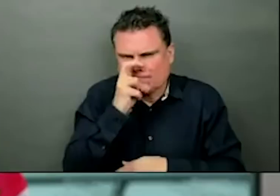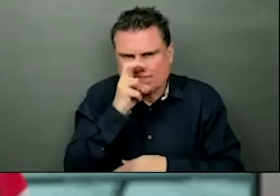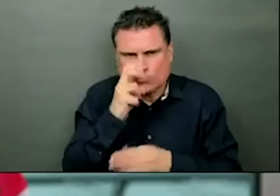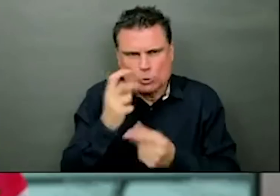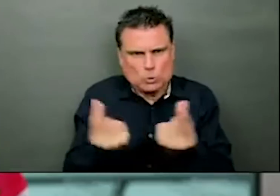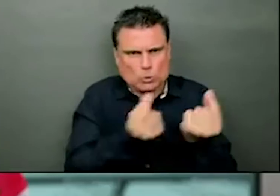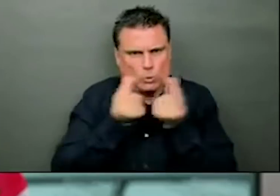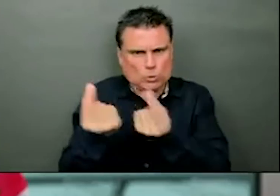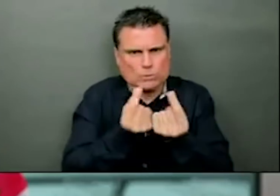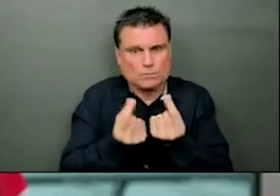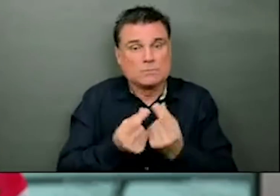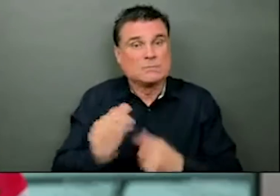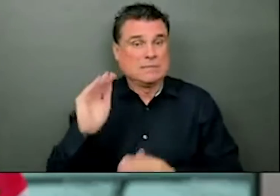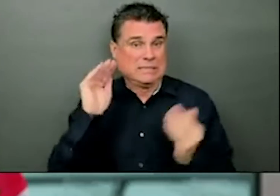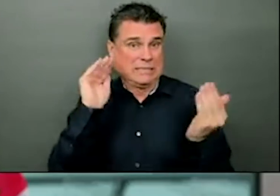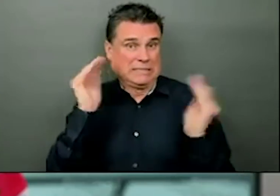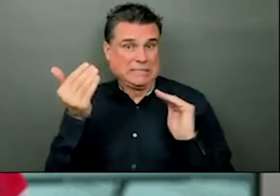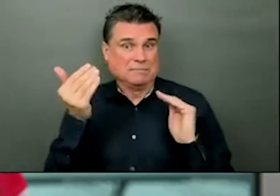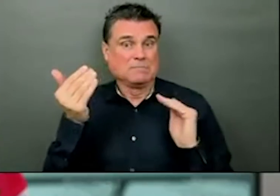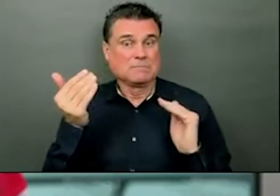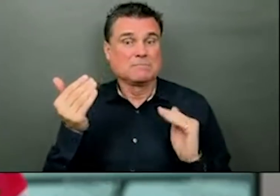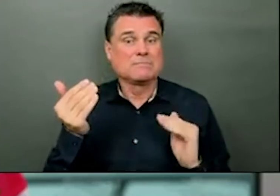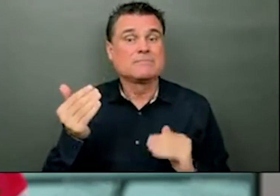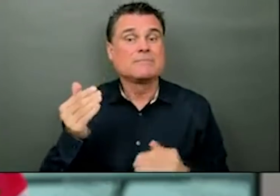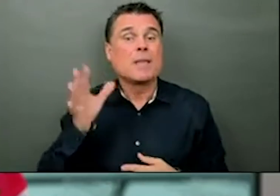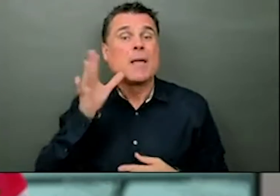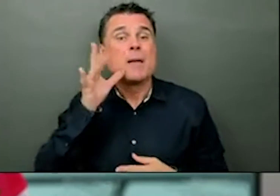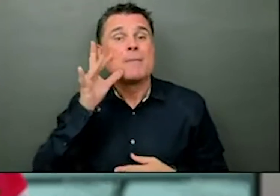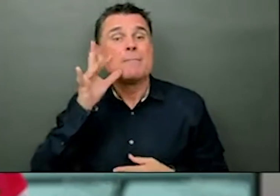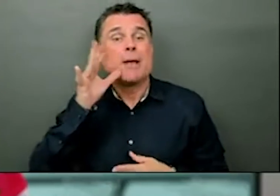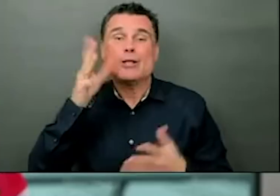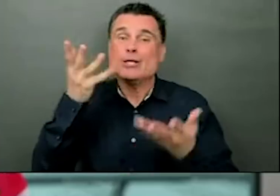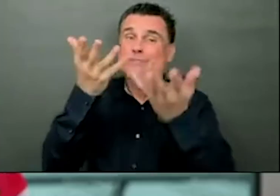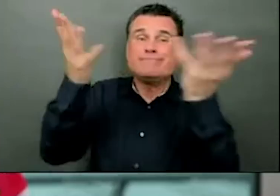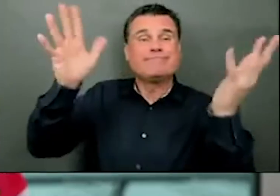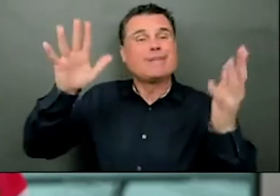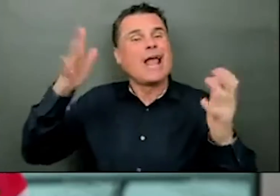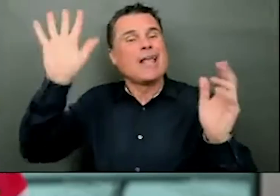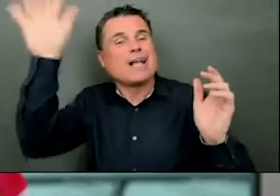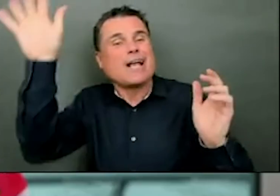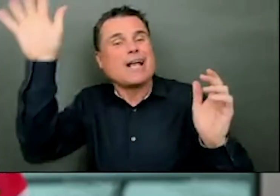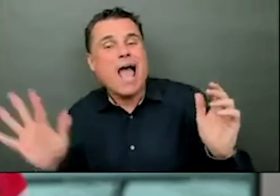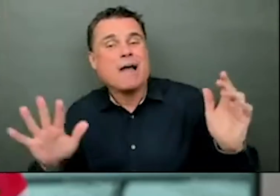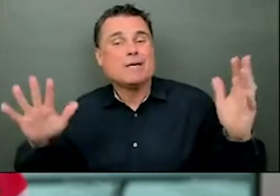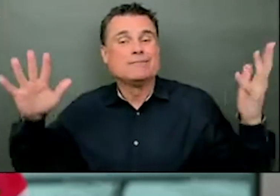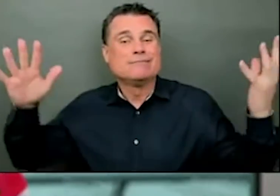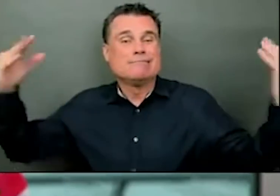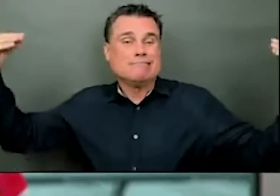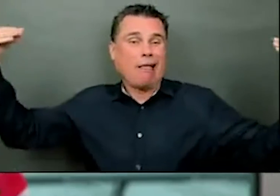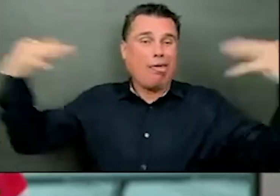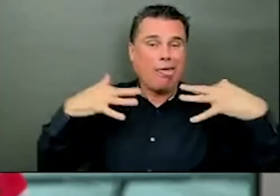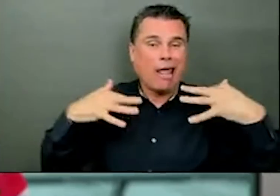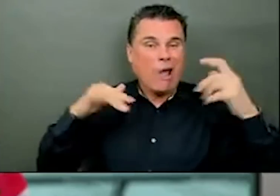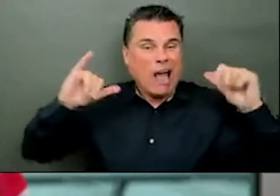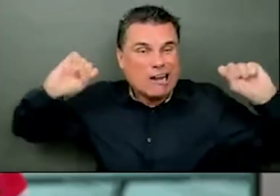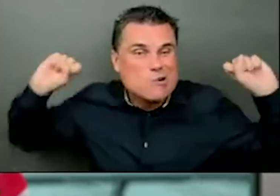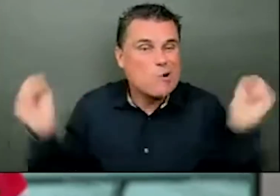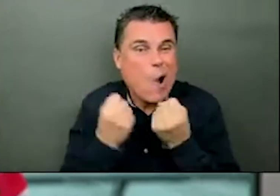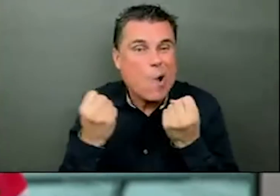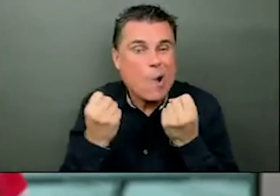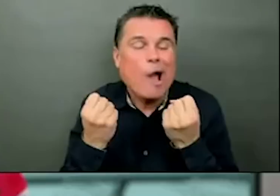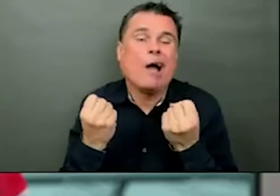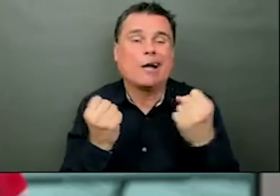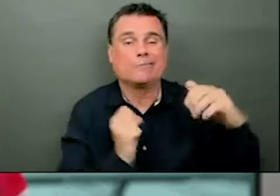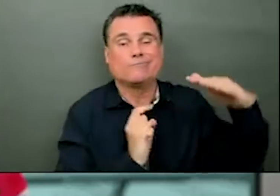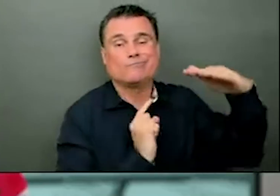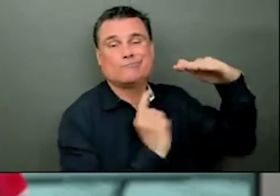our side there, where it's going to be a challenging weekend for many people to travel. This is even more important as variants